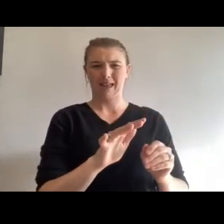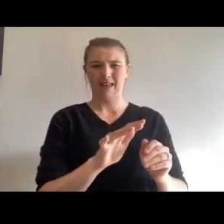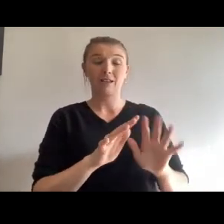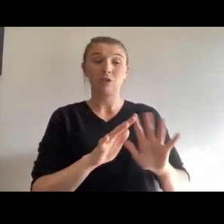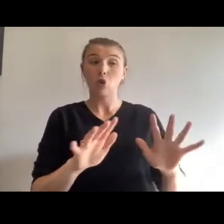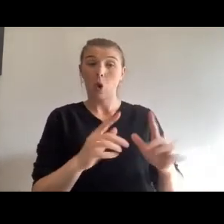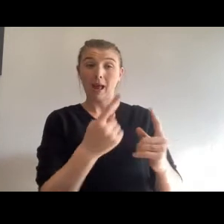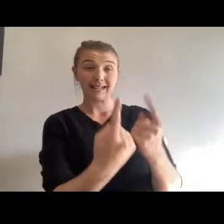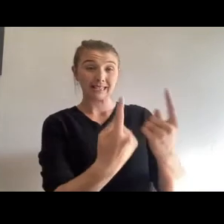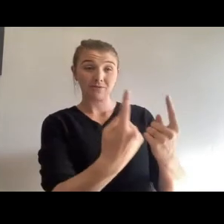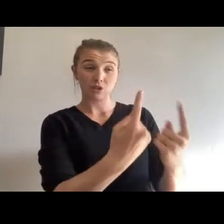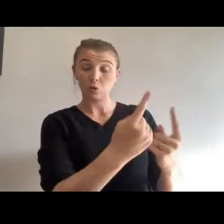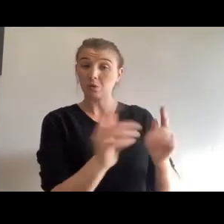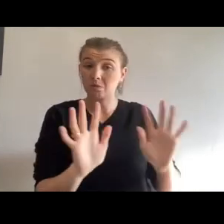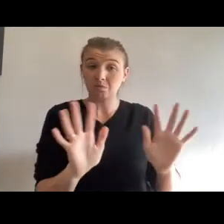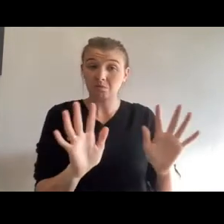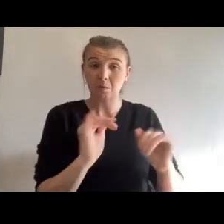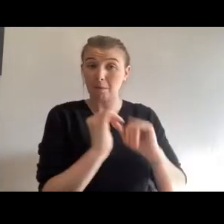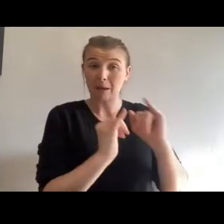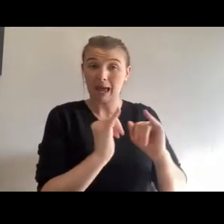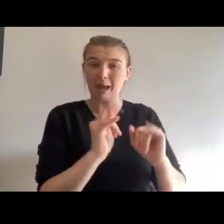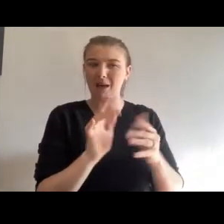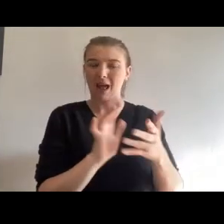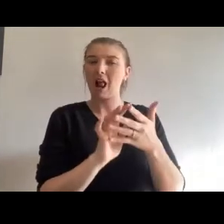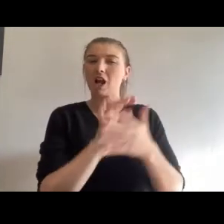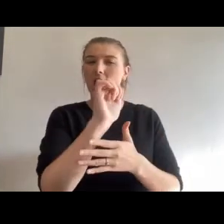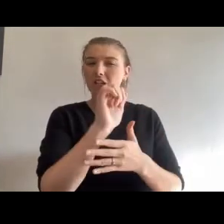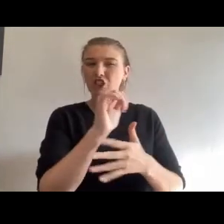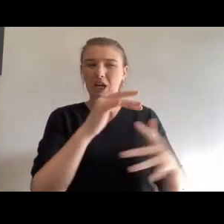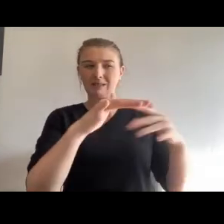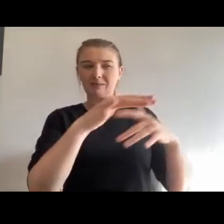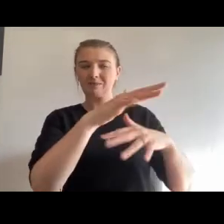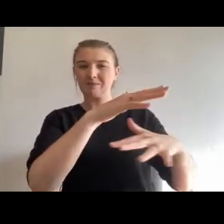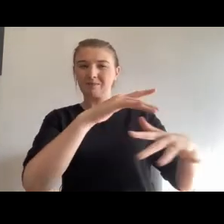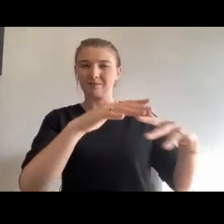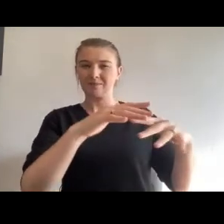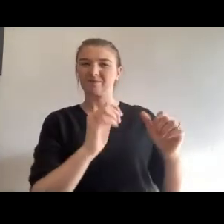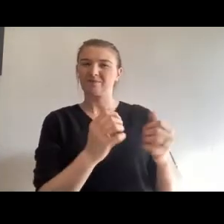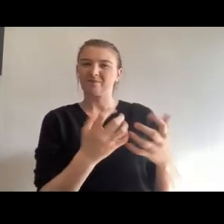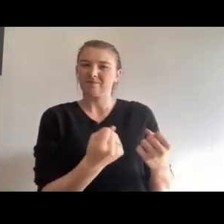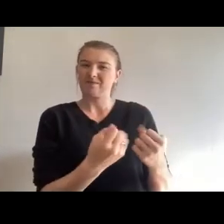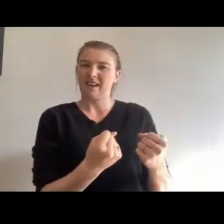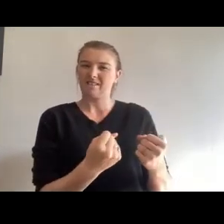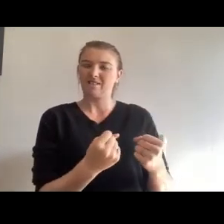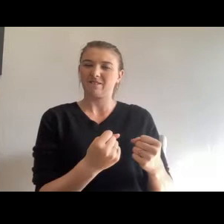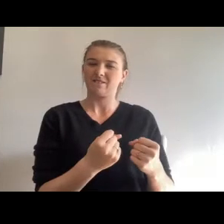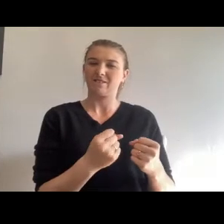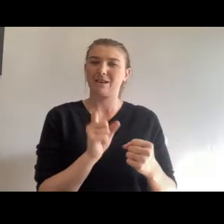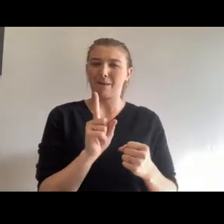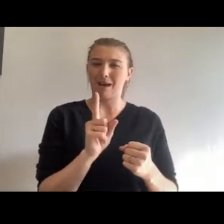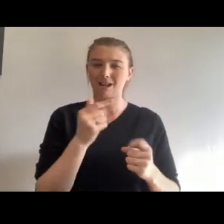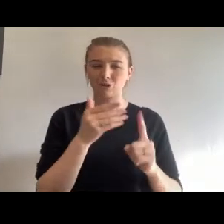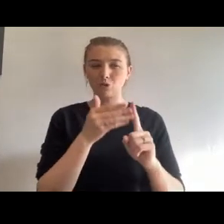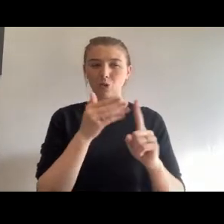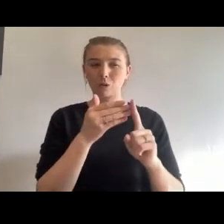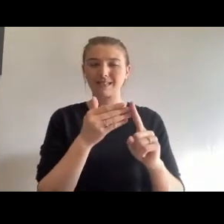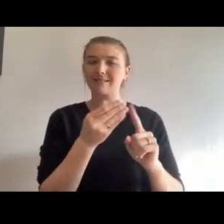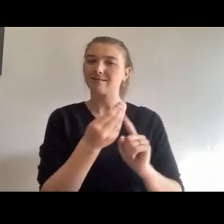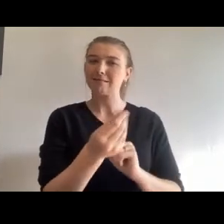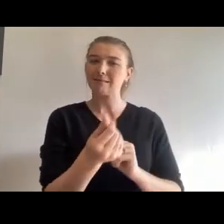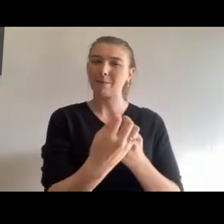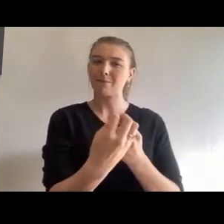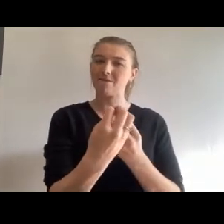that was there at the time. But one thing I did notice was there was some feedback, and it is the feedback that I